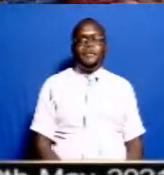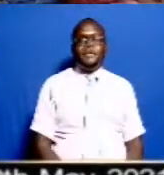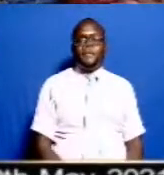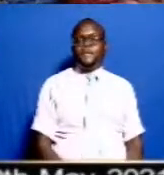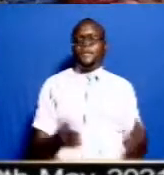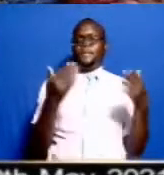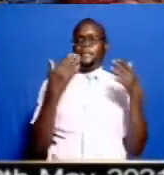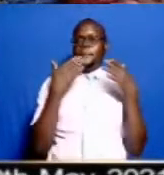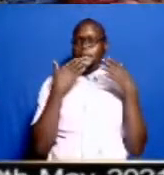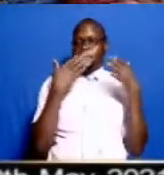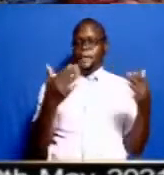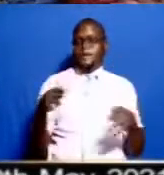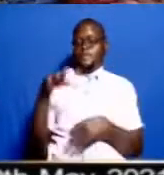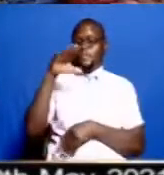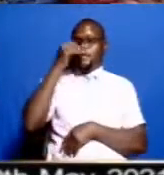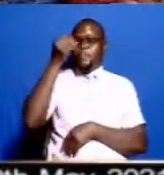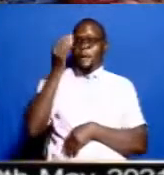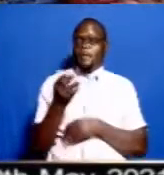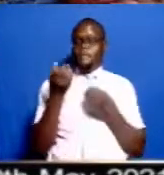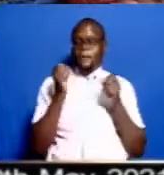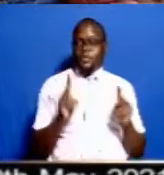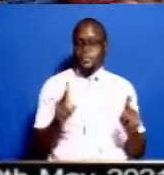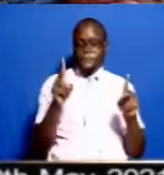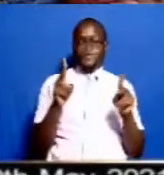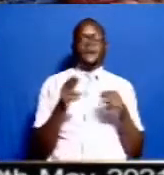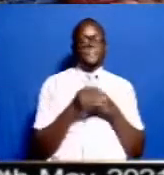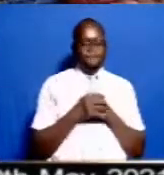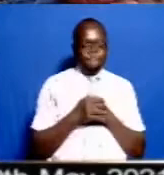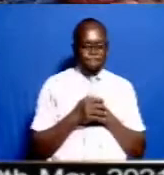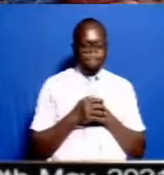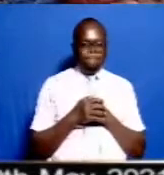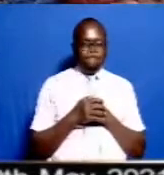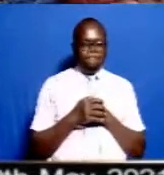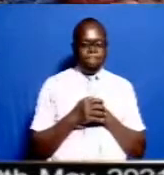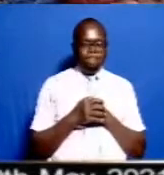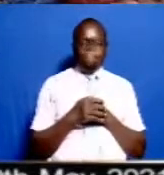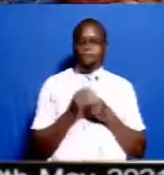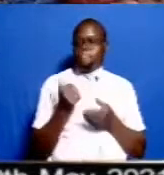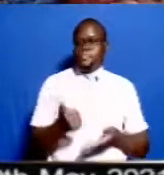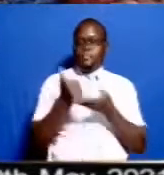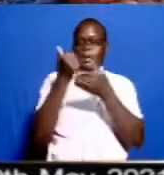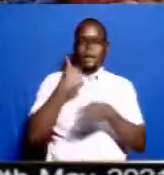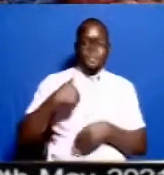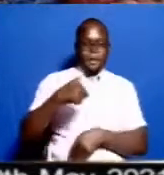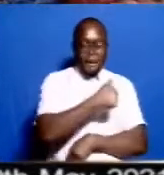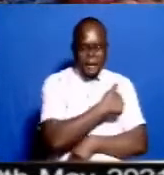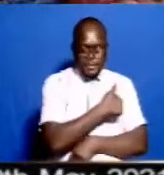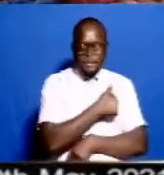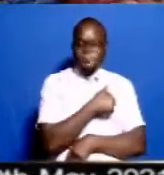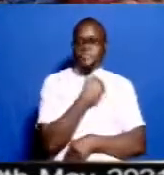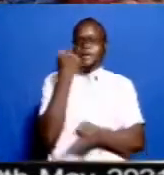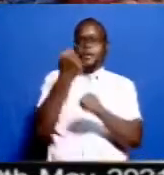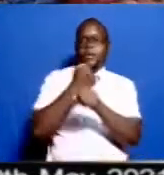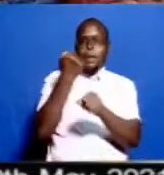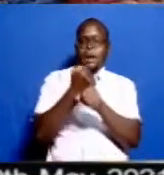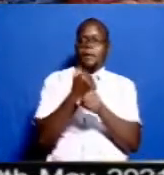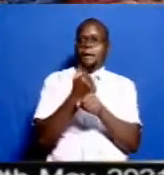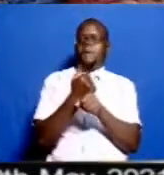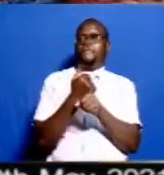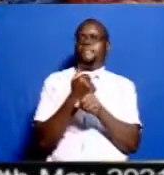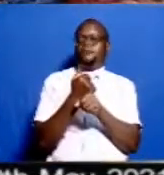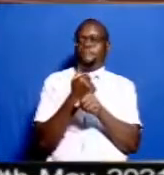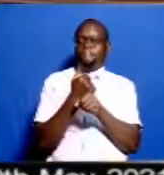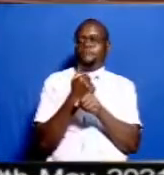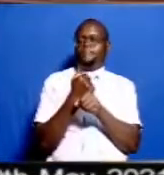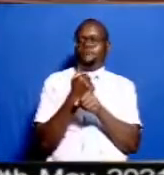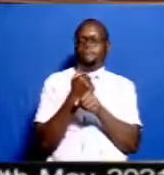Thank you, Madam Speaker, for giving me the opportunity. Madam Speaker, to enable us undertake our legislative